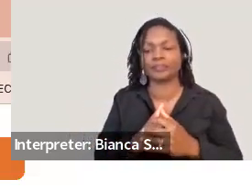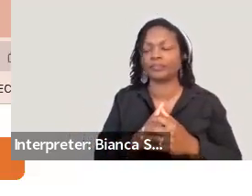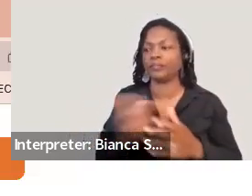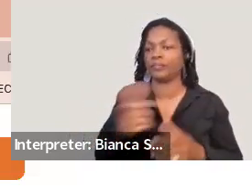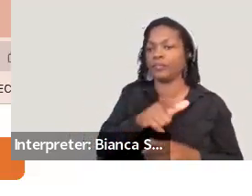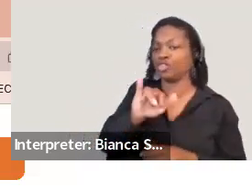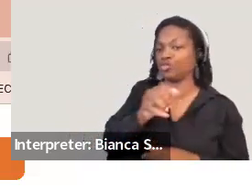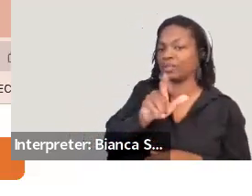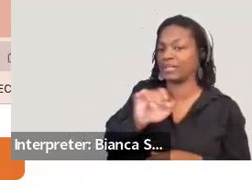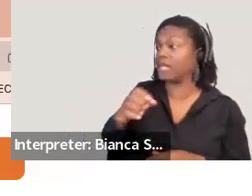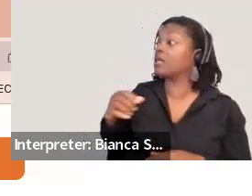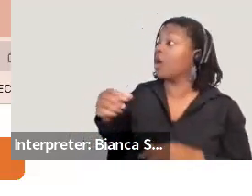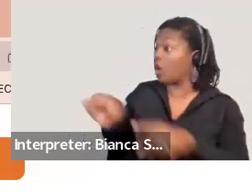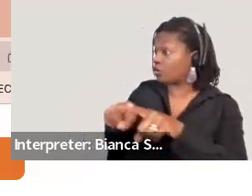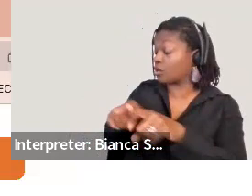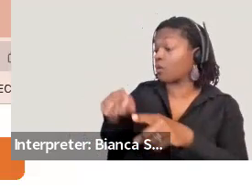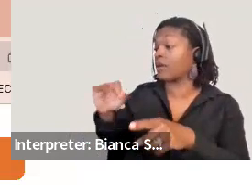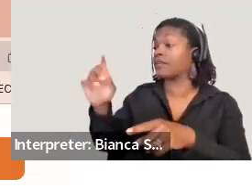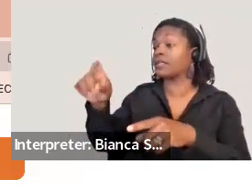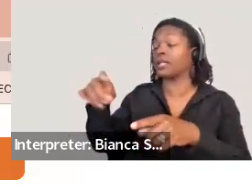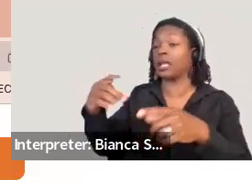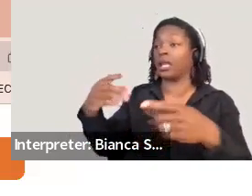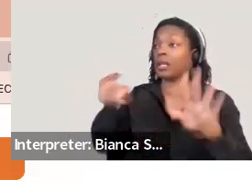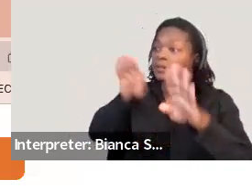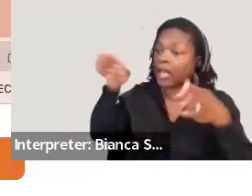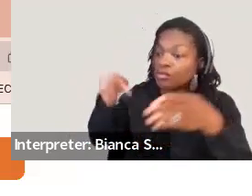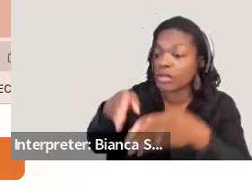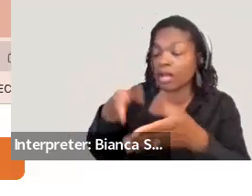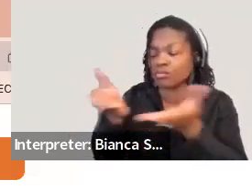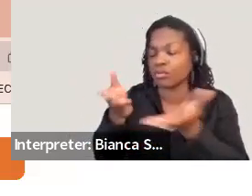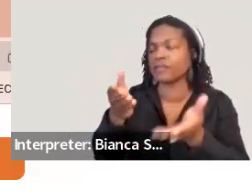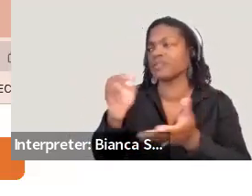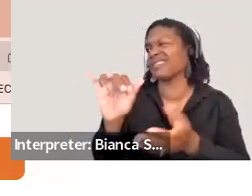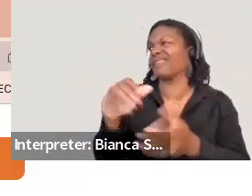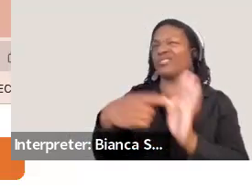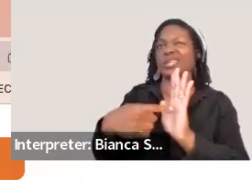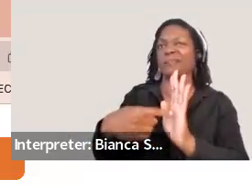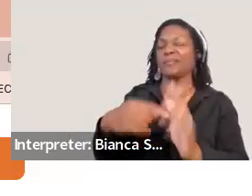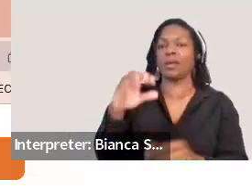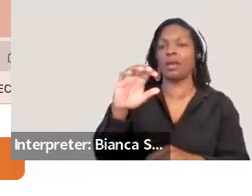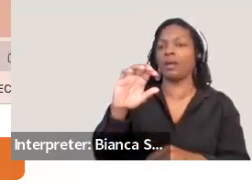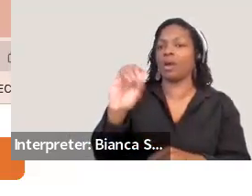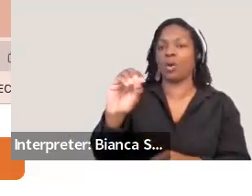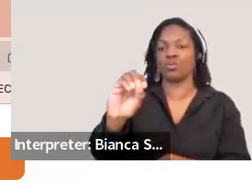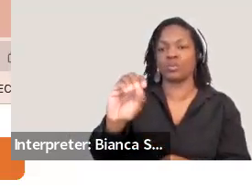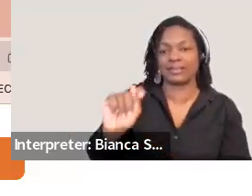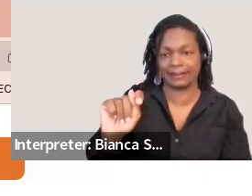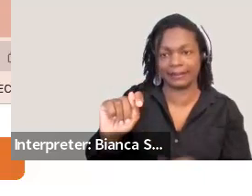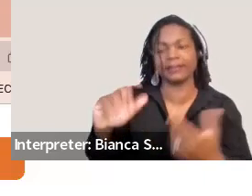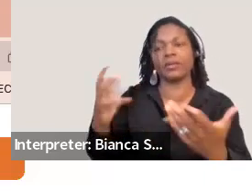accept Mass Health. So if you're looking for a service like, occupational therapy, say, or